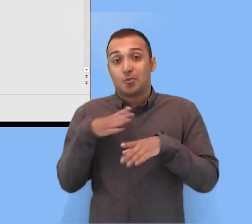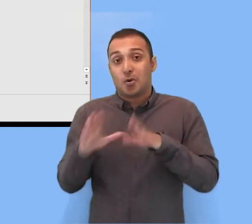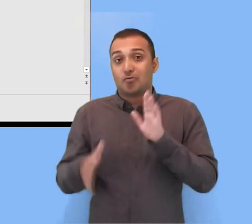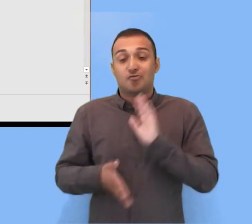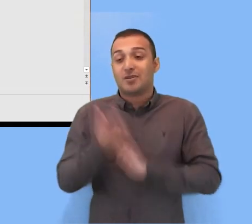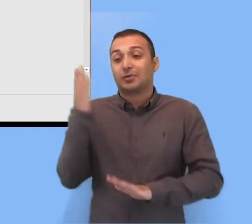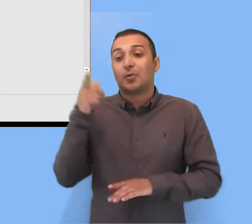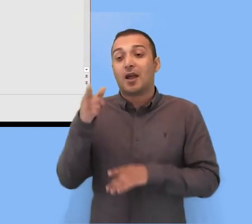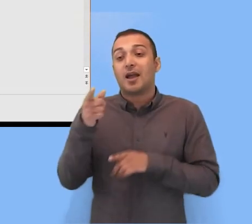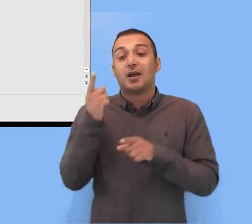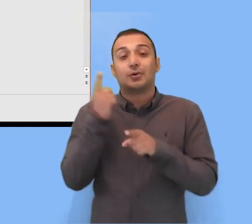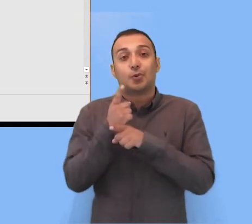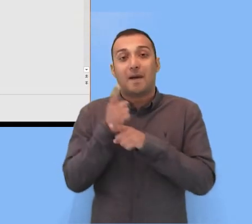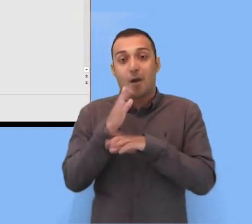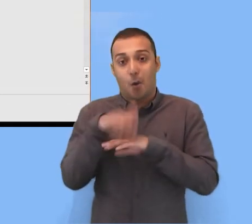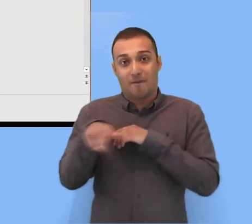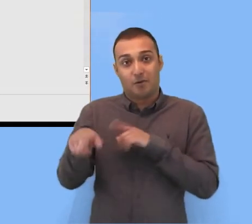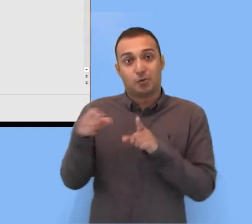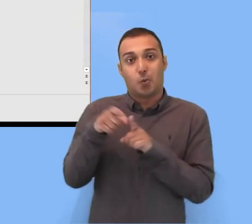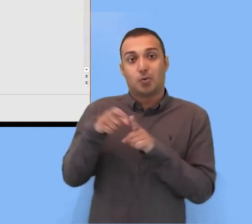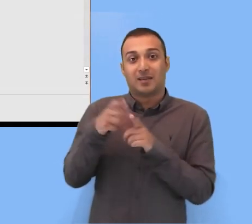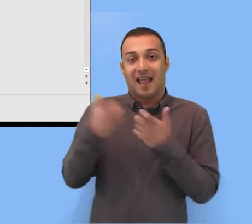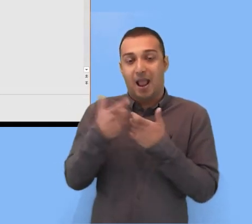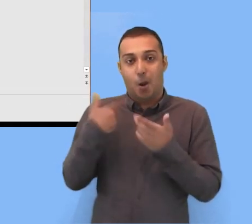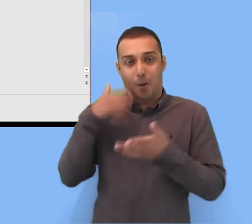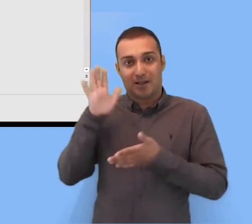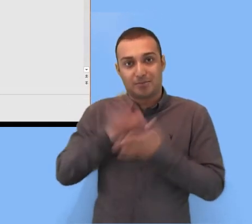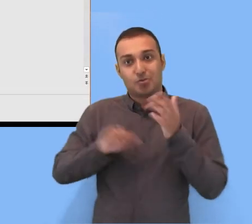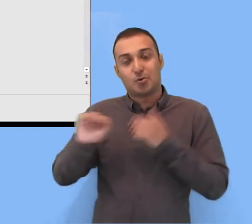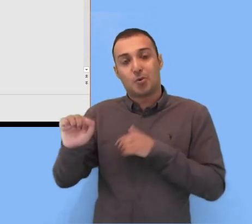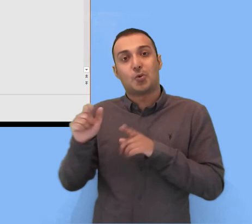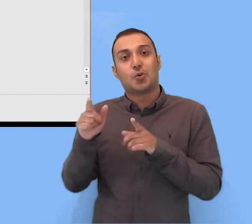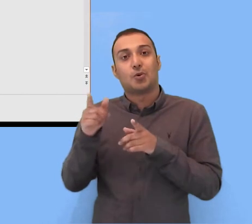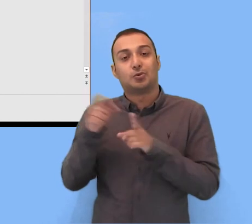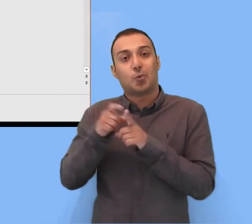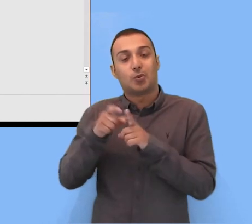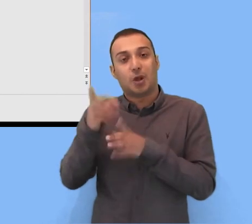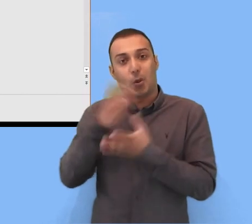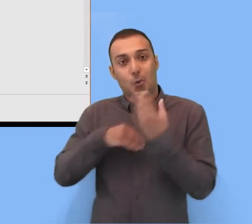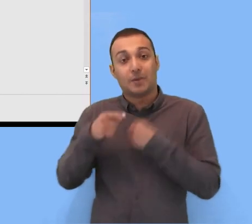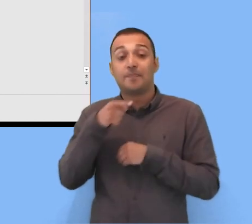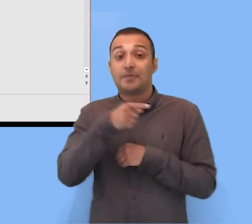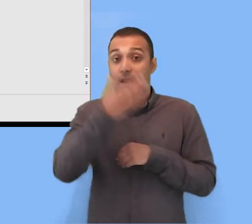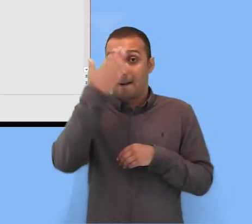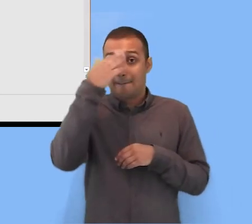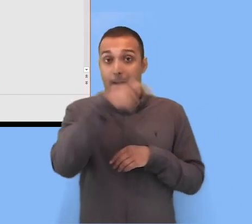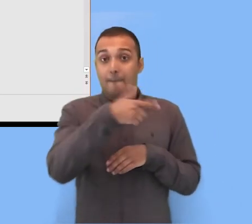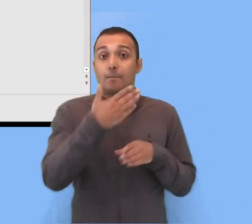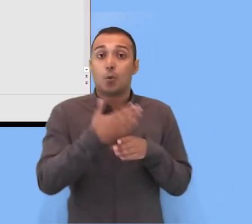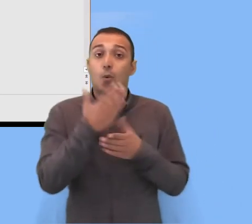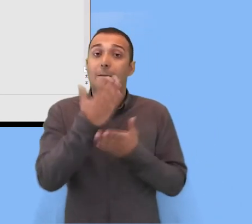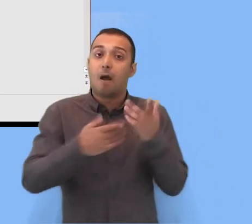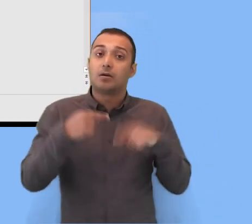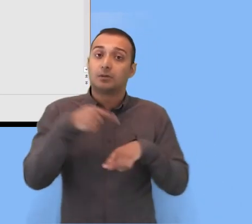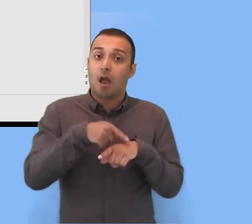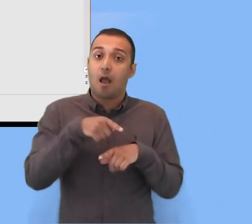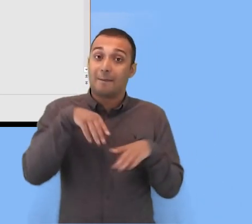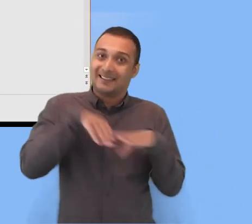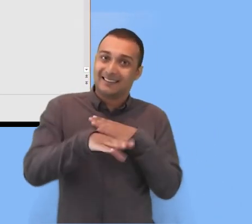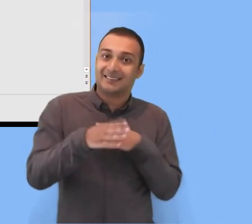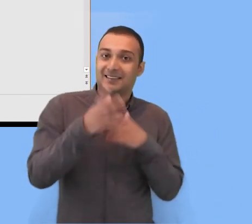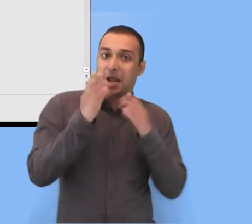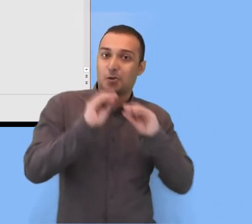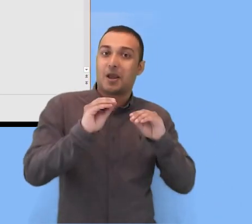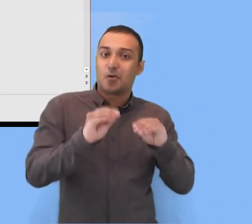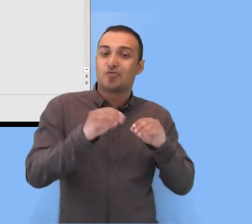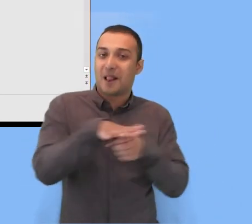the experience of her daughter's learning. This mum works part-time in the education sector, and there'll be a bit more